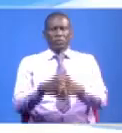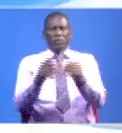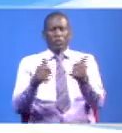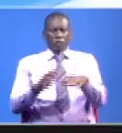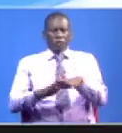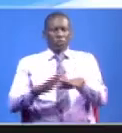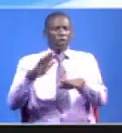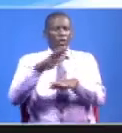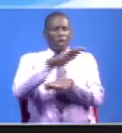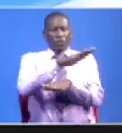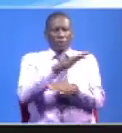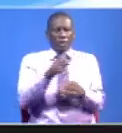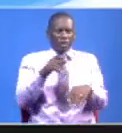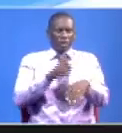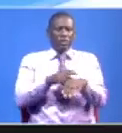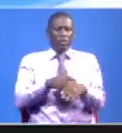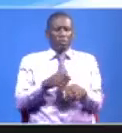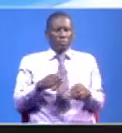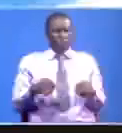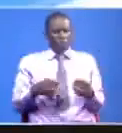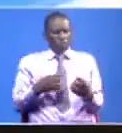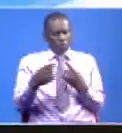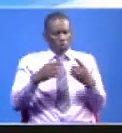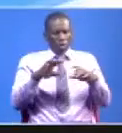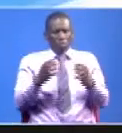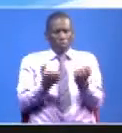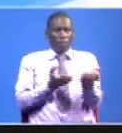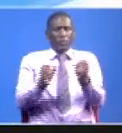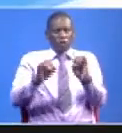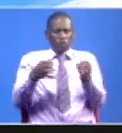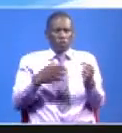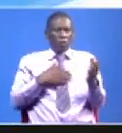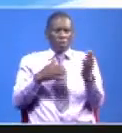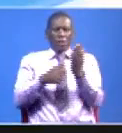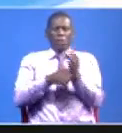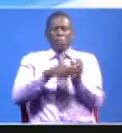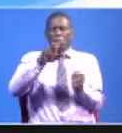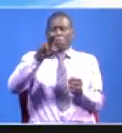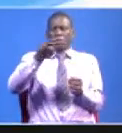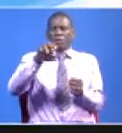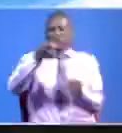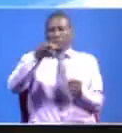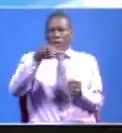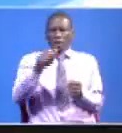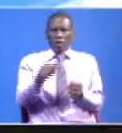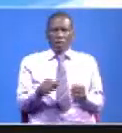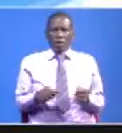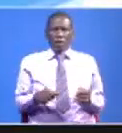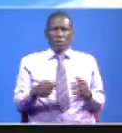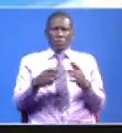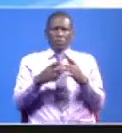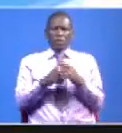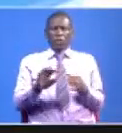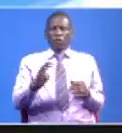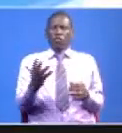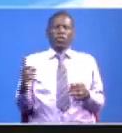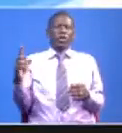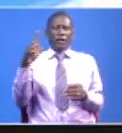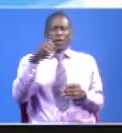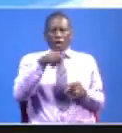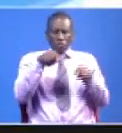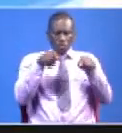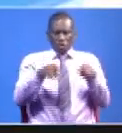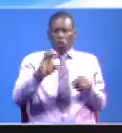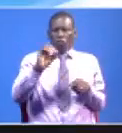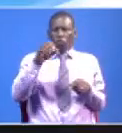Very good evening to you. It is time to take a look at the business news, and my name is Anina Shaban. Now, it starts off with day four at the COP29,